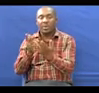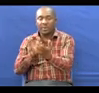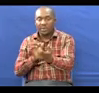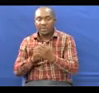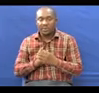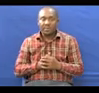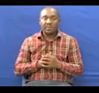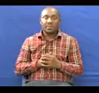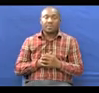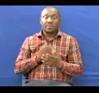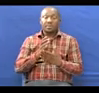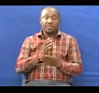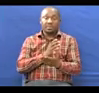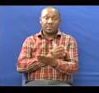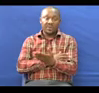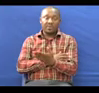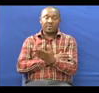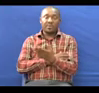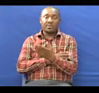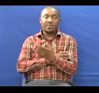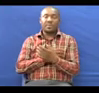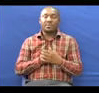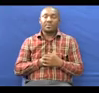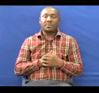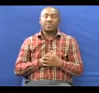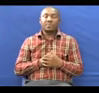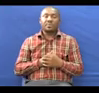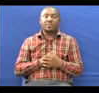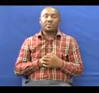the human populations. So before